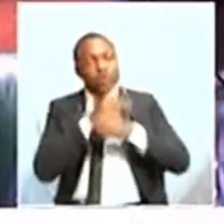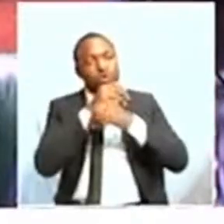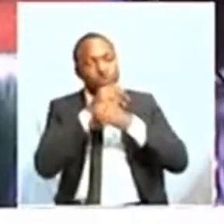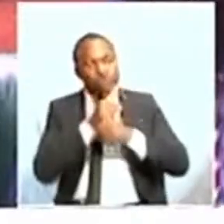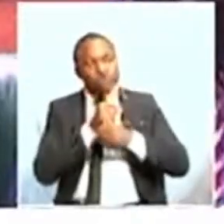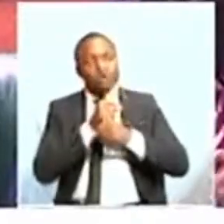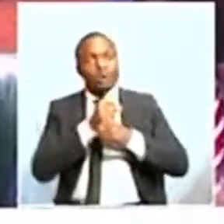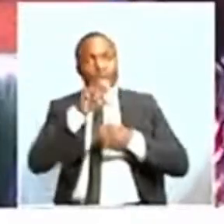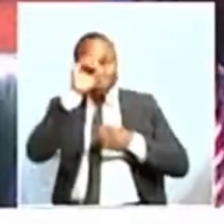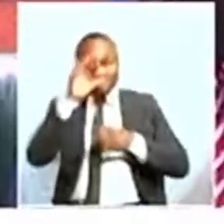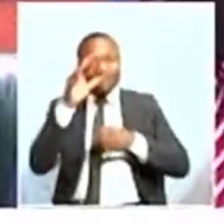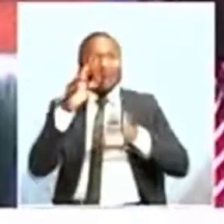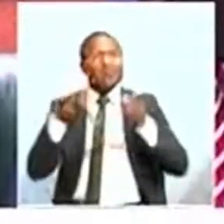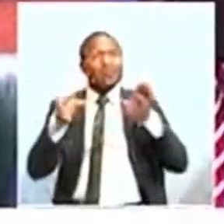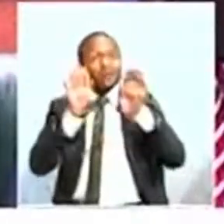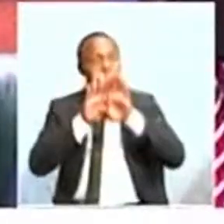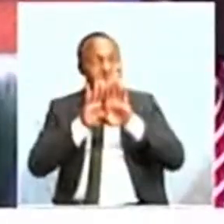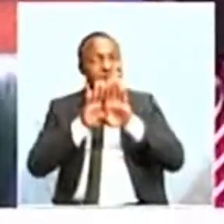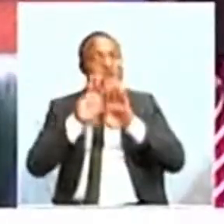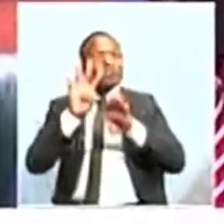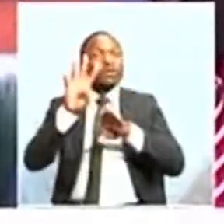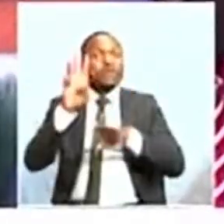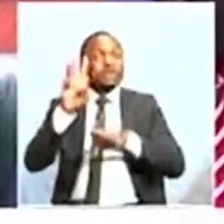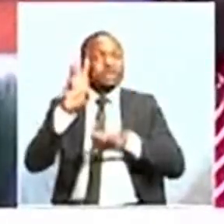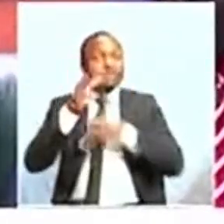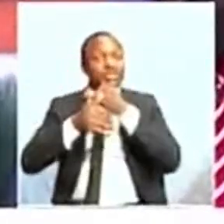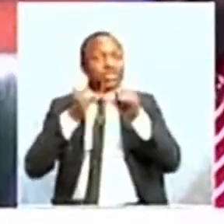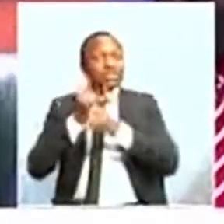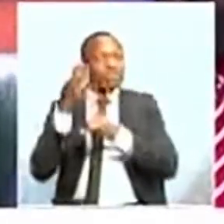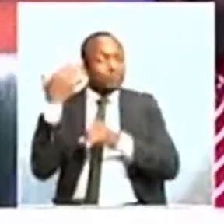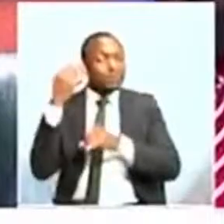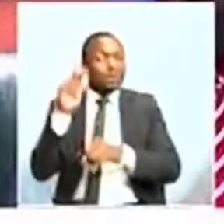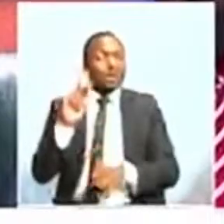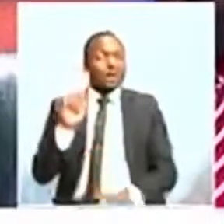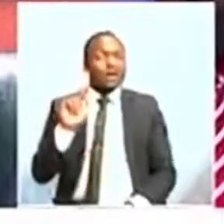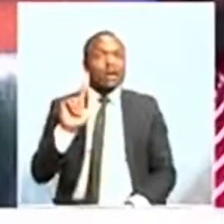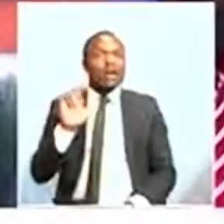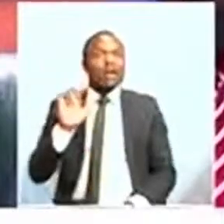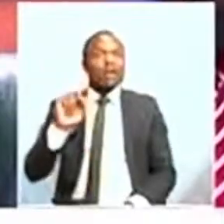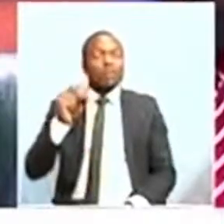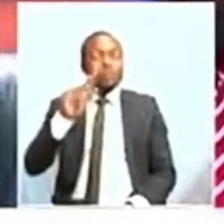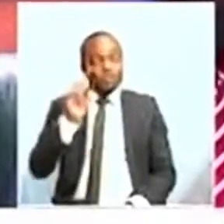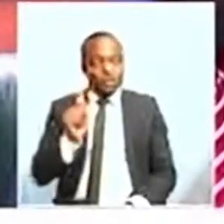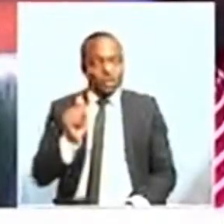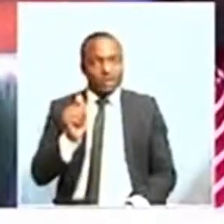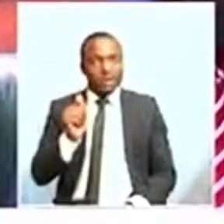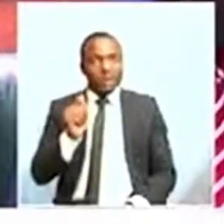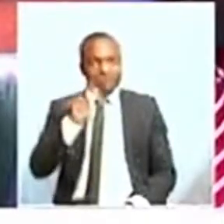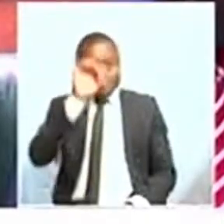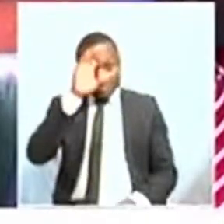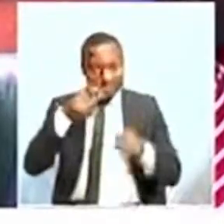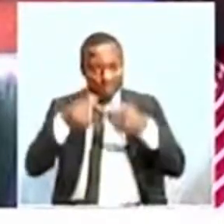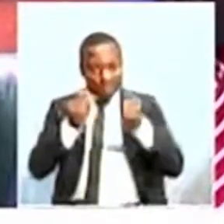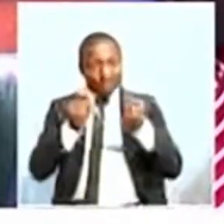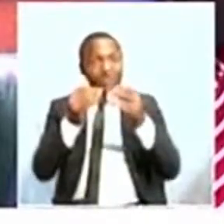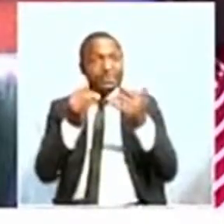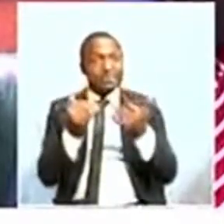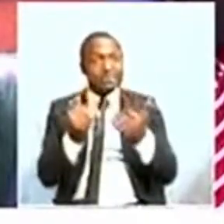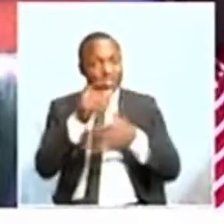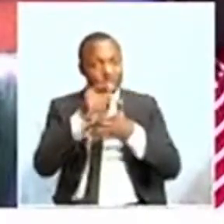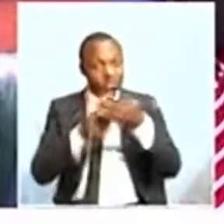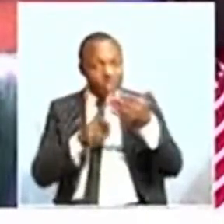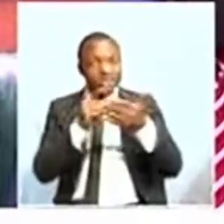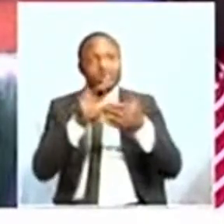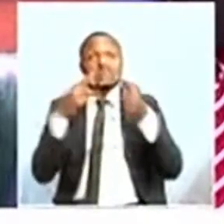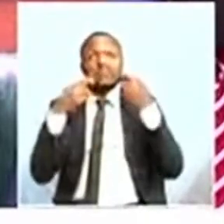closed 46 years ago, like Kalengwa mine, is back and it will be in production soon. What is the consequence of